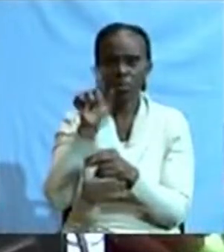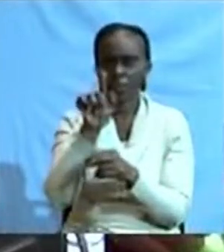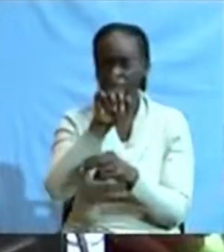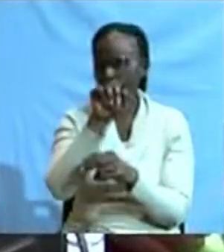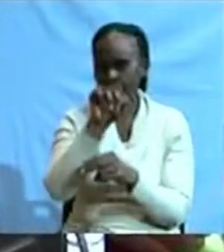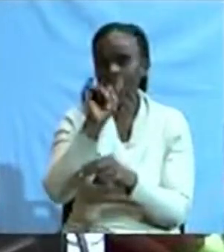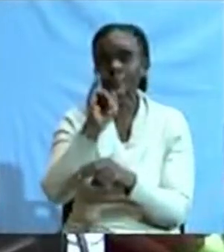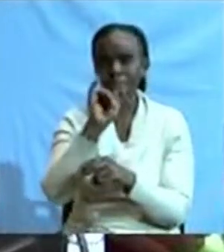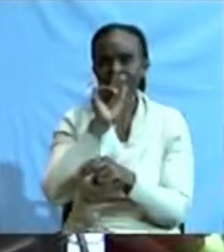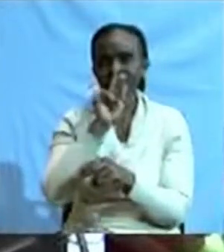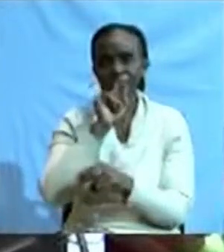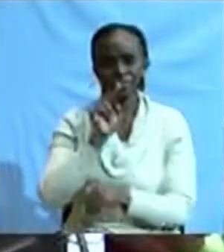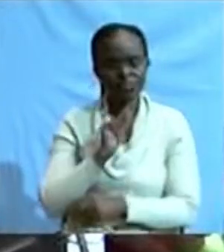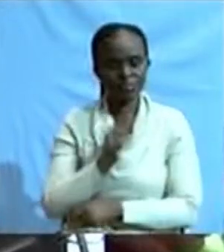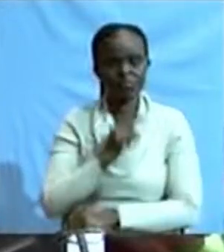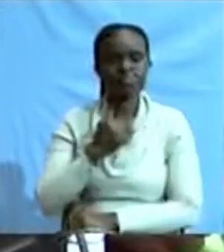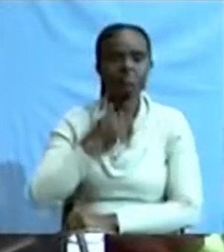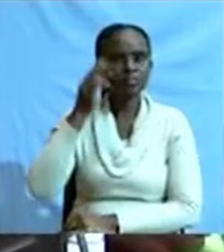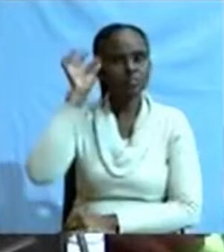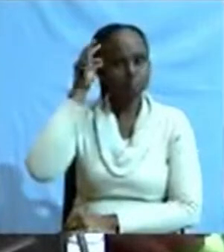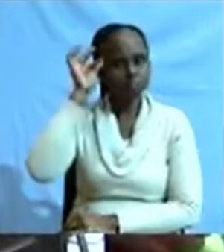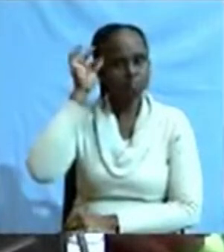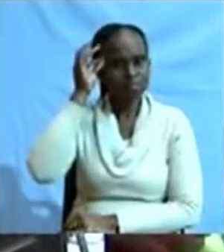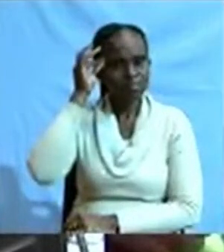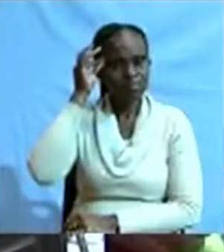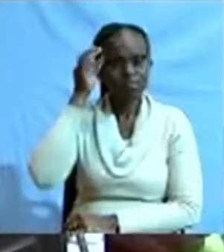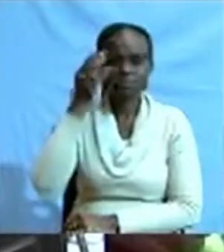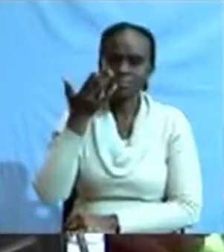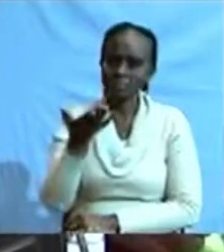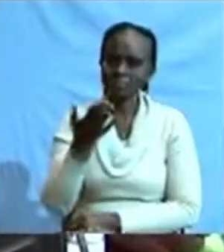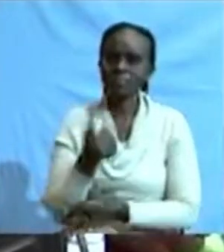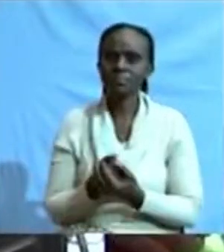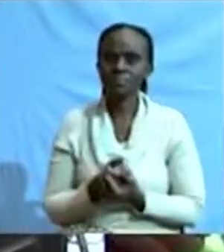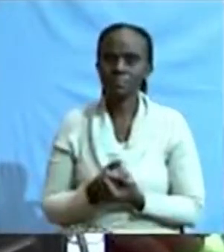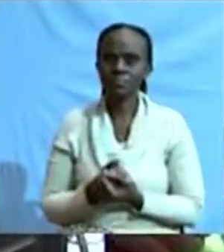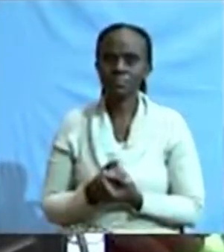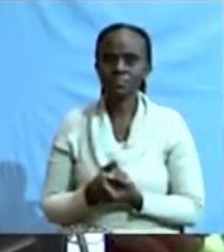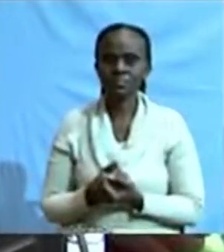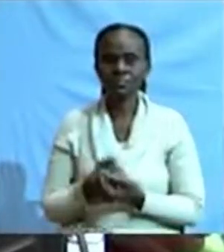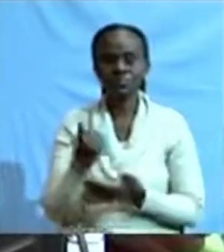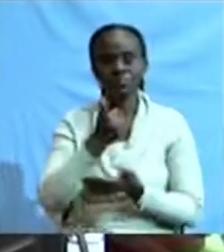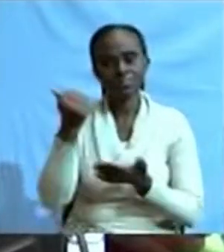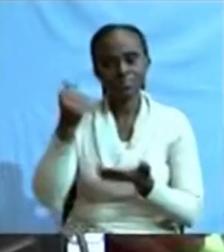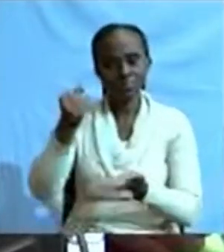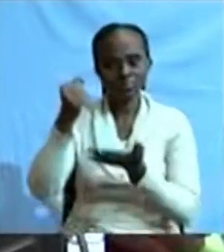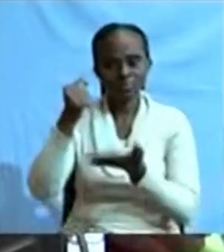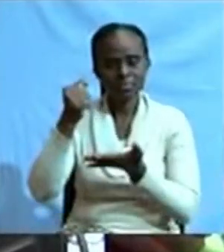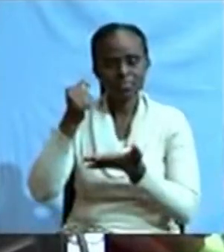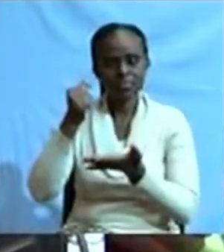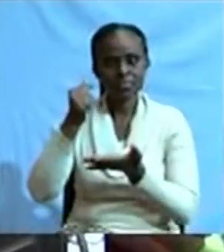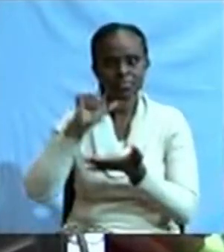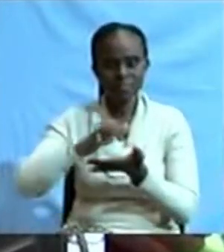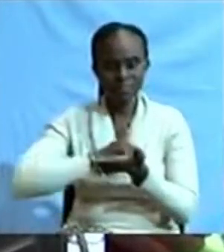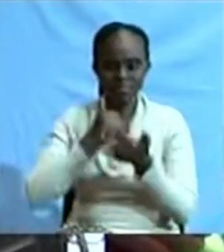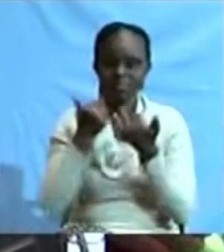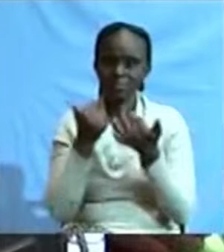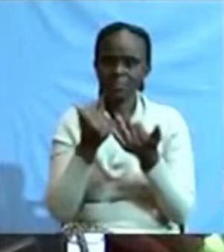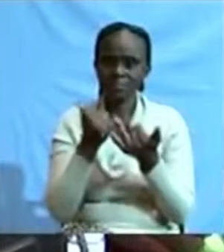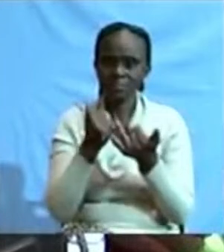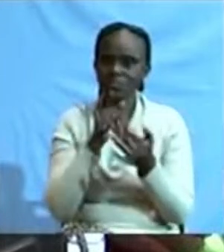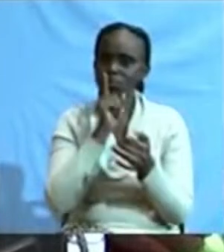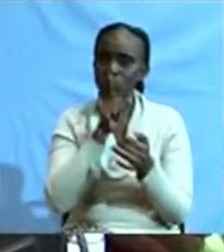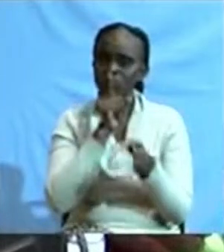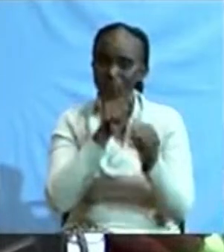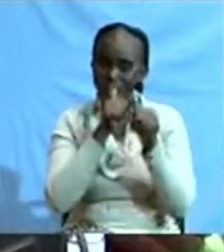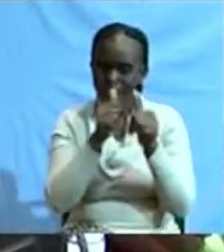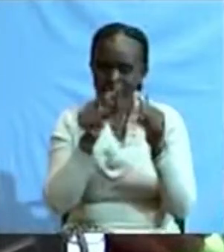that one we've taken note, and I think following the other budgets, I think we are really being realistic in